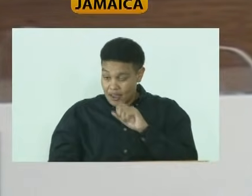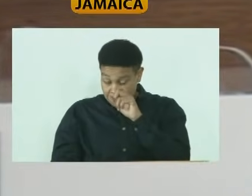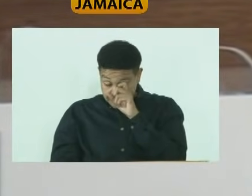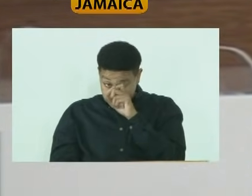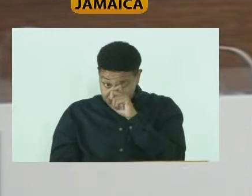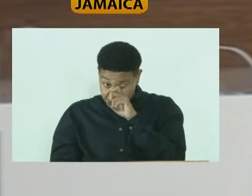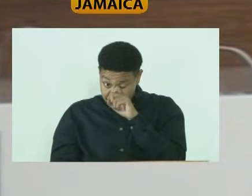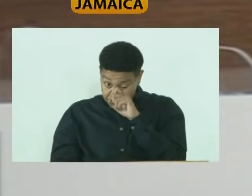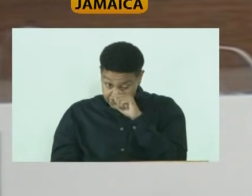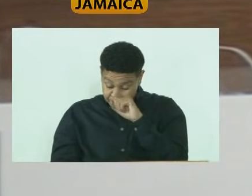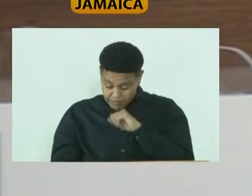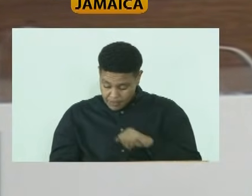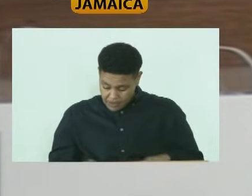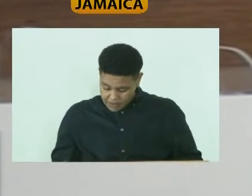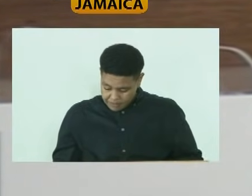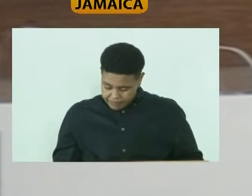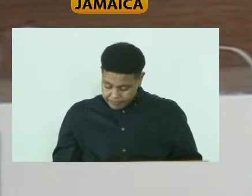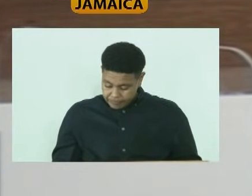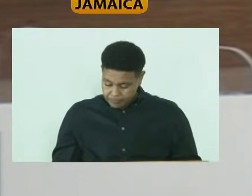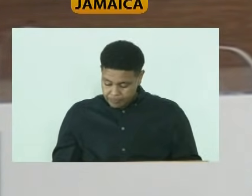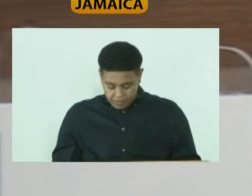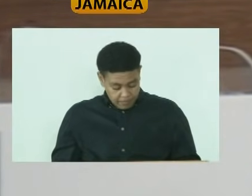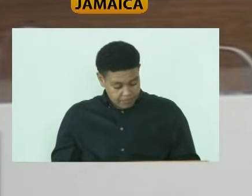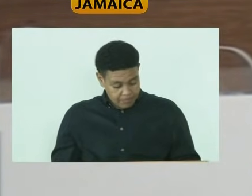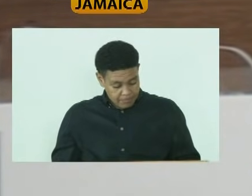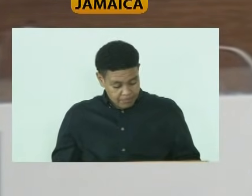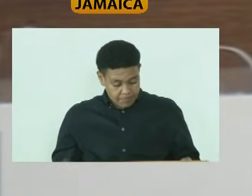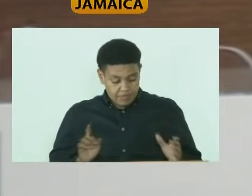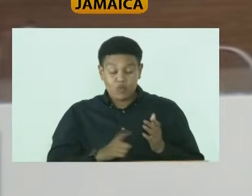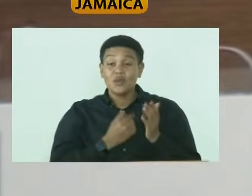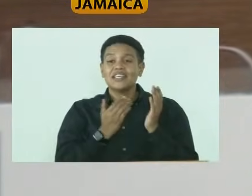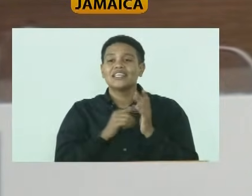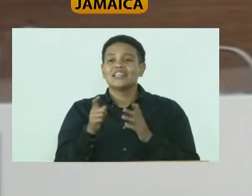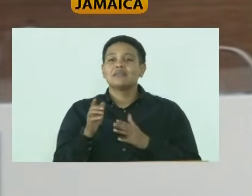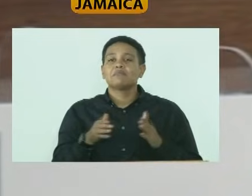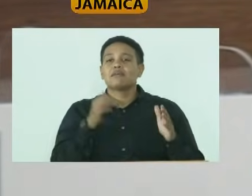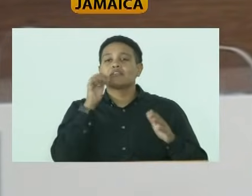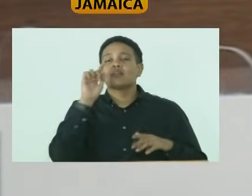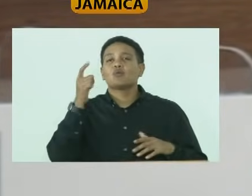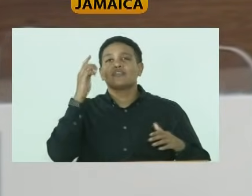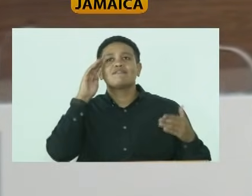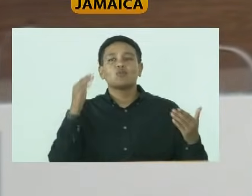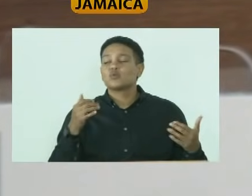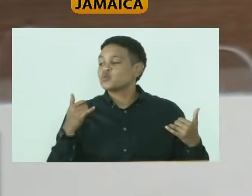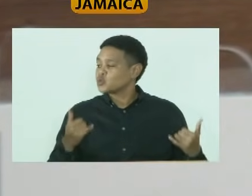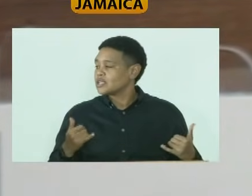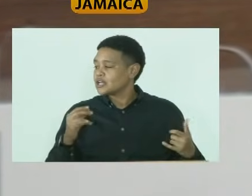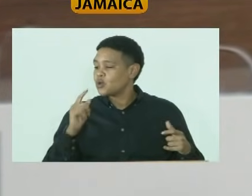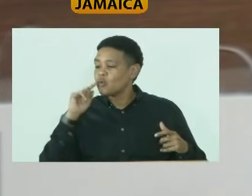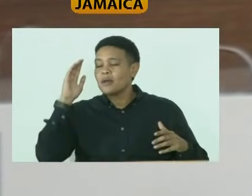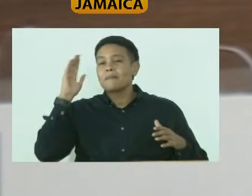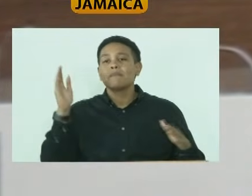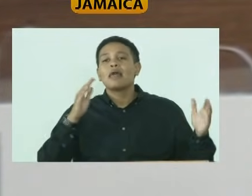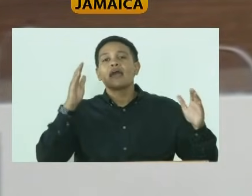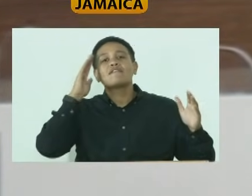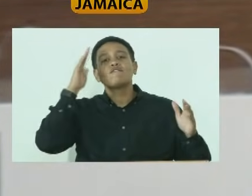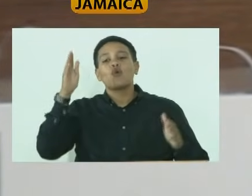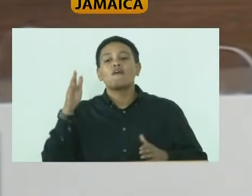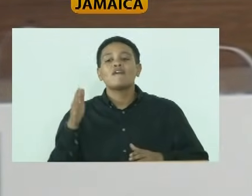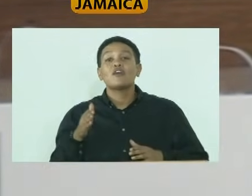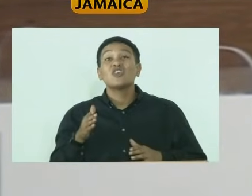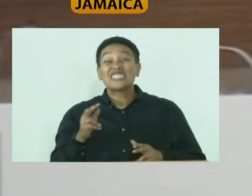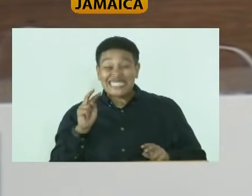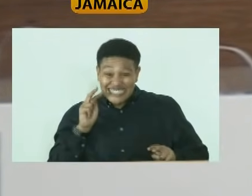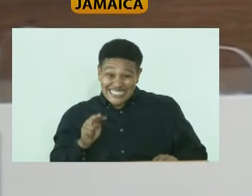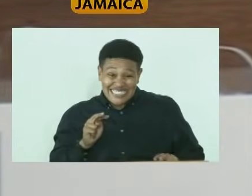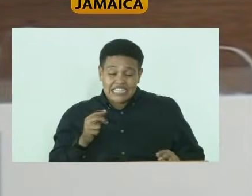Speaker, this plan is not about today. This plan is about the future, and we will have to come